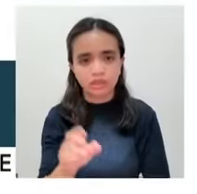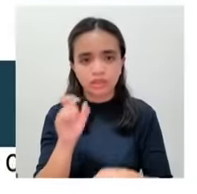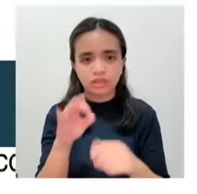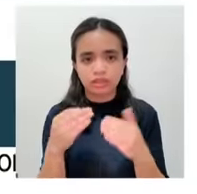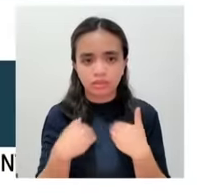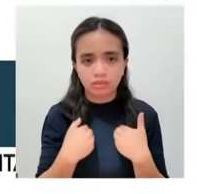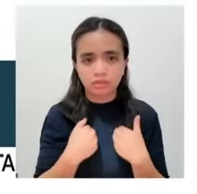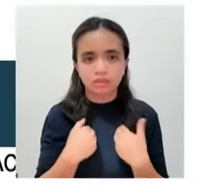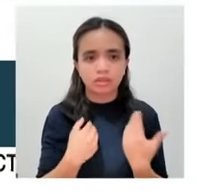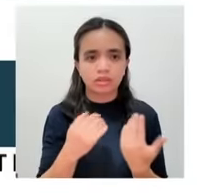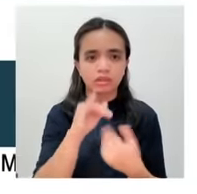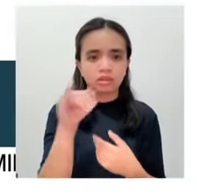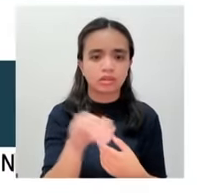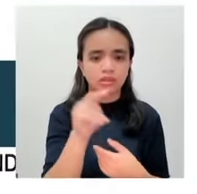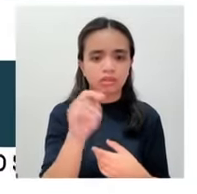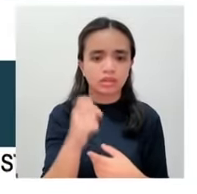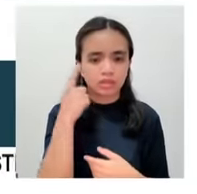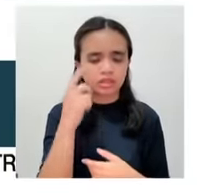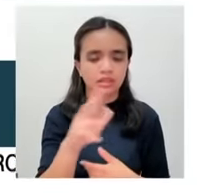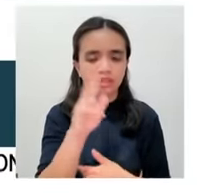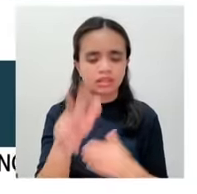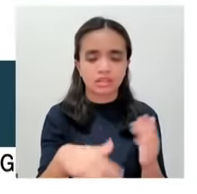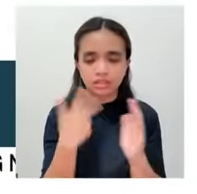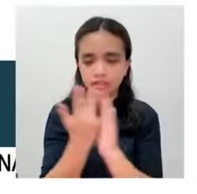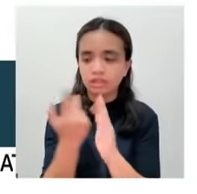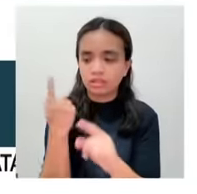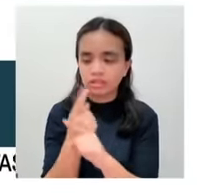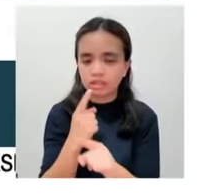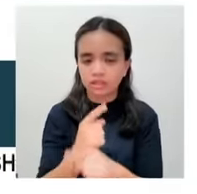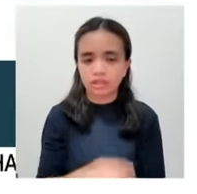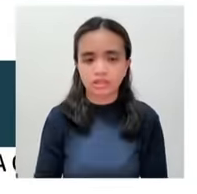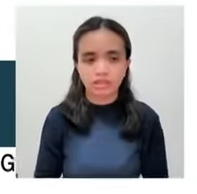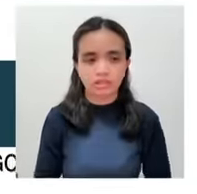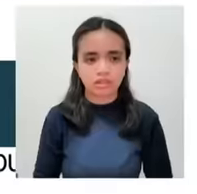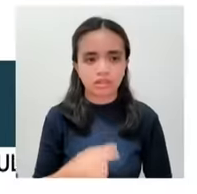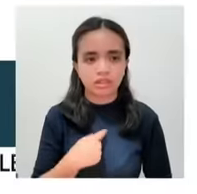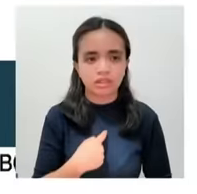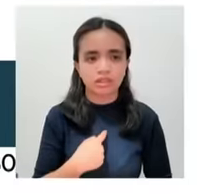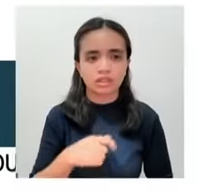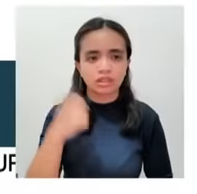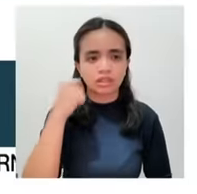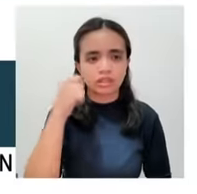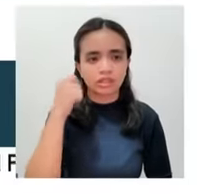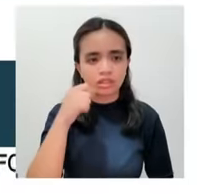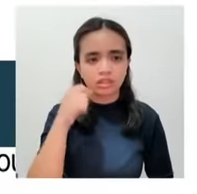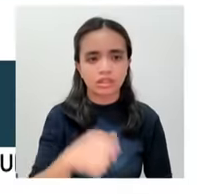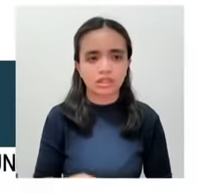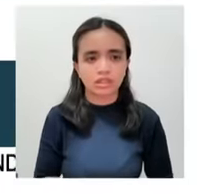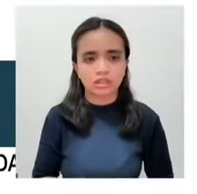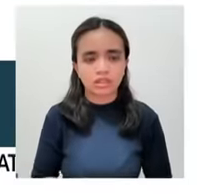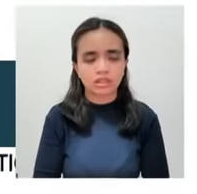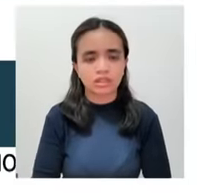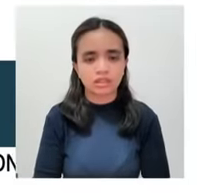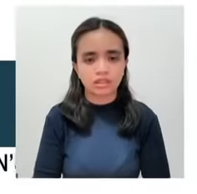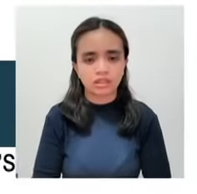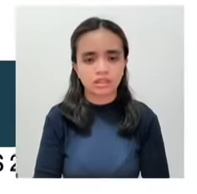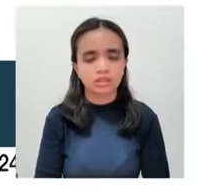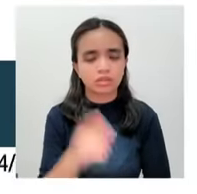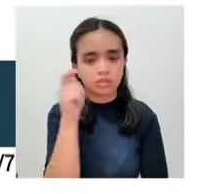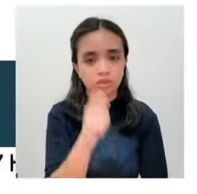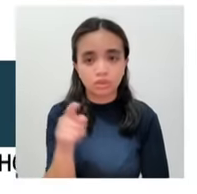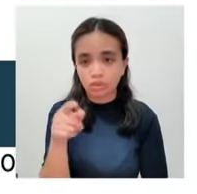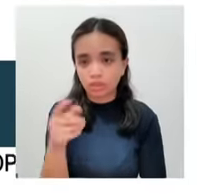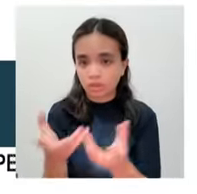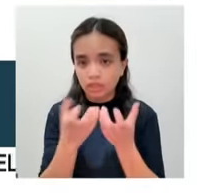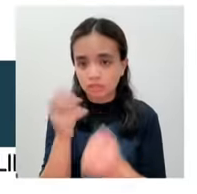2, parang 3 hours yun, di ba? Tita... Sabi ni Joe, mm-mm, I can't go on Tuesday. Gusto mo